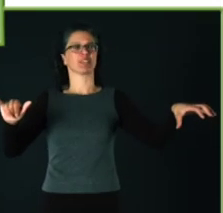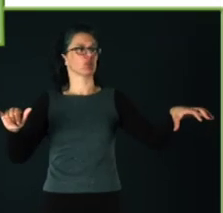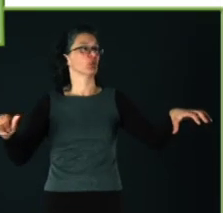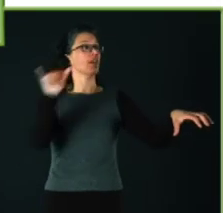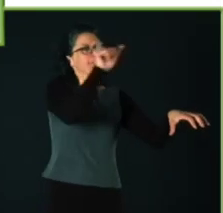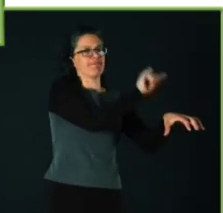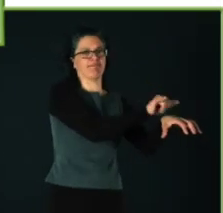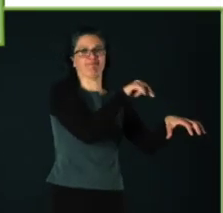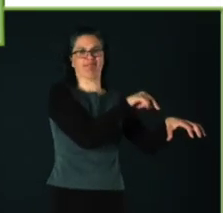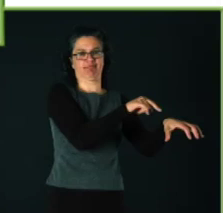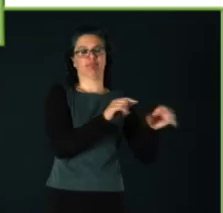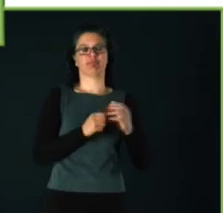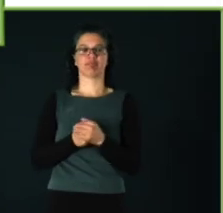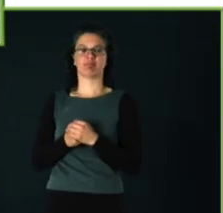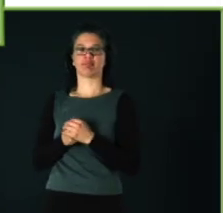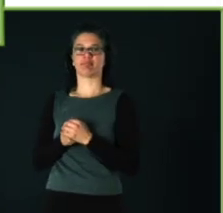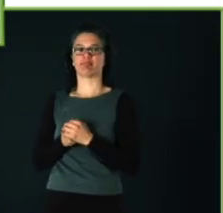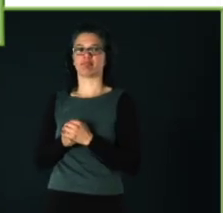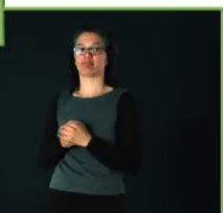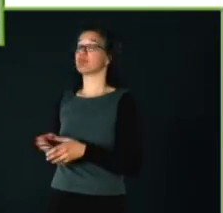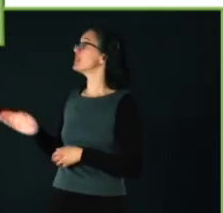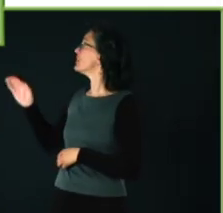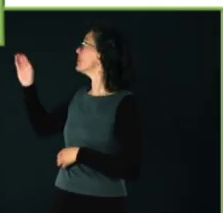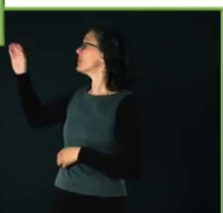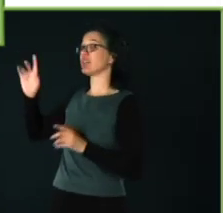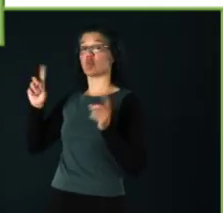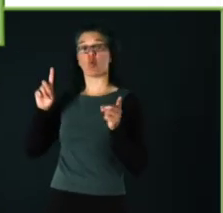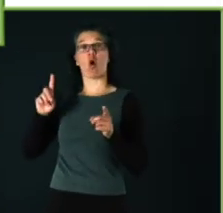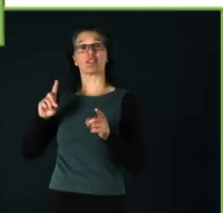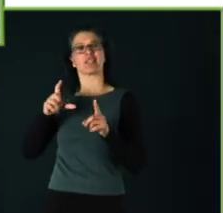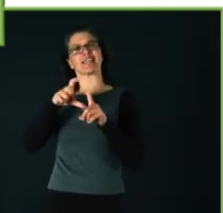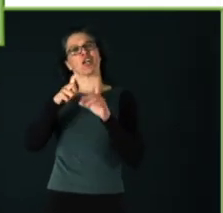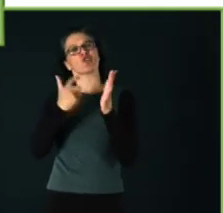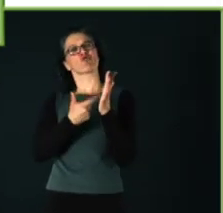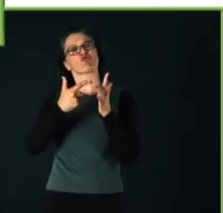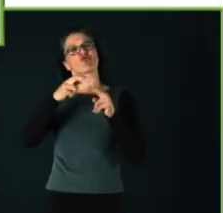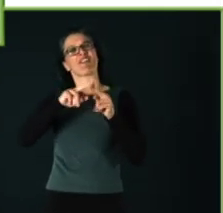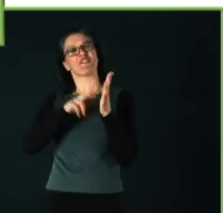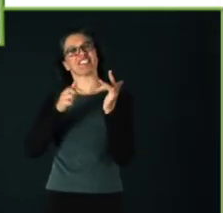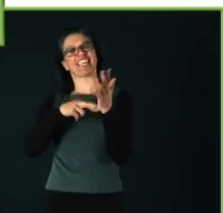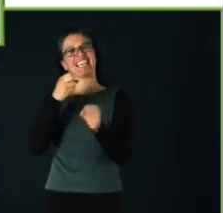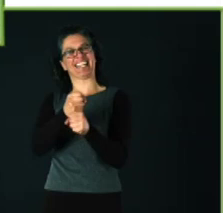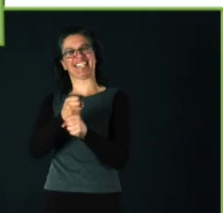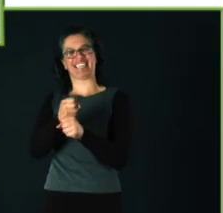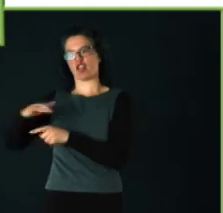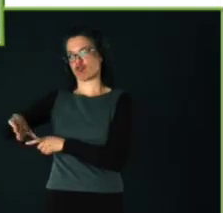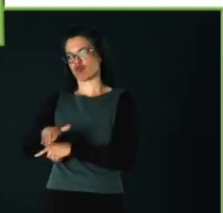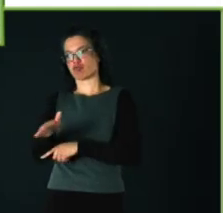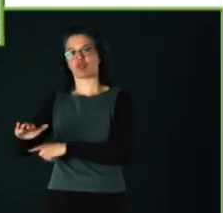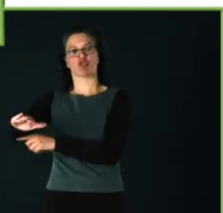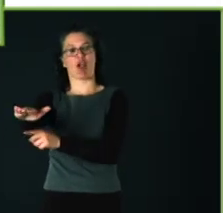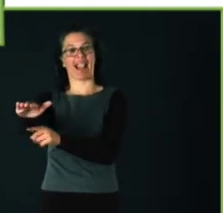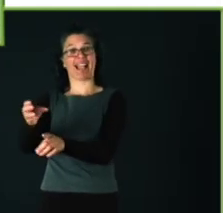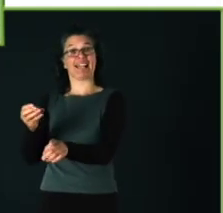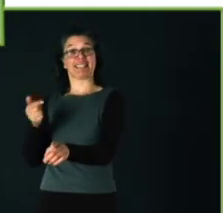This here is a drifting track. Believe it or not, some of you think it might be a bit of art, some of you art people.